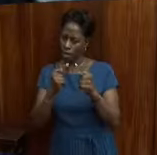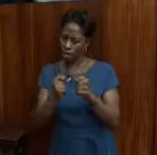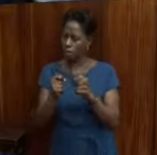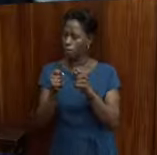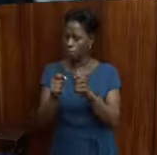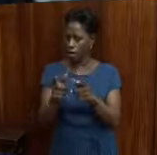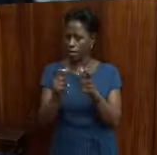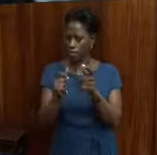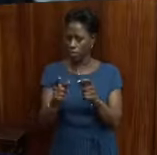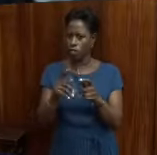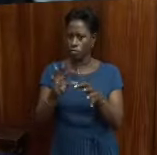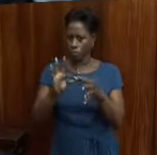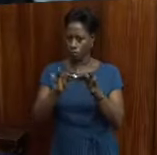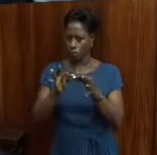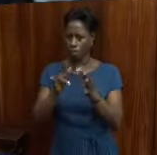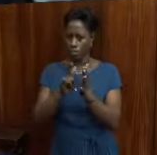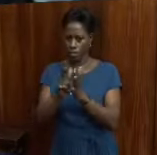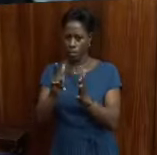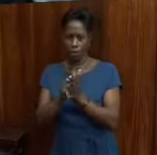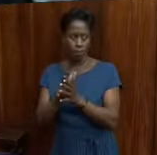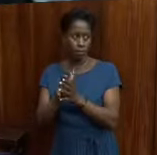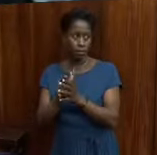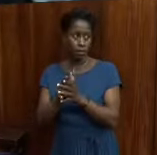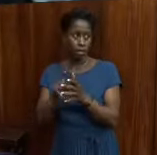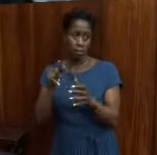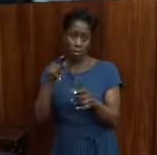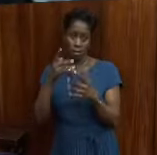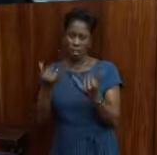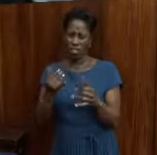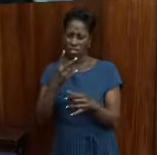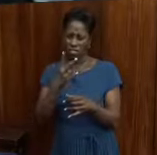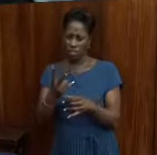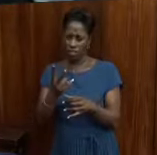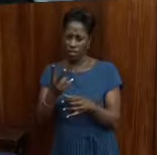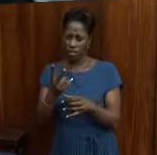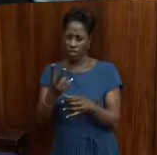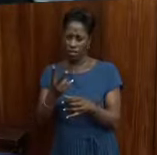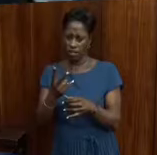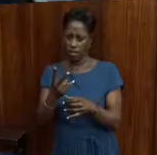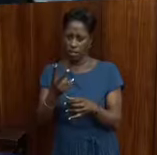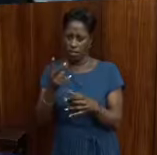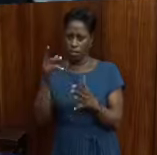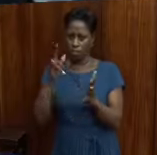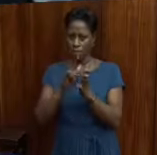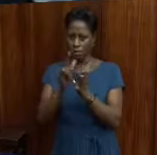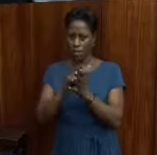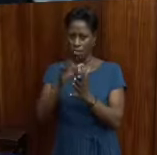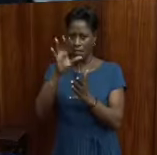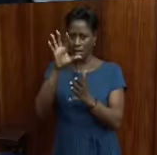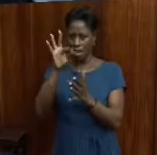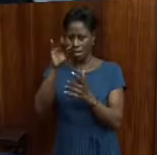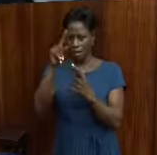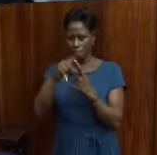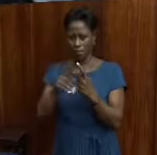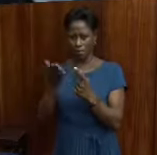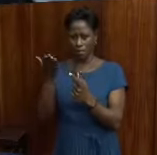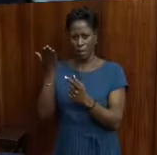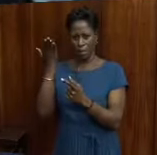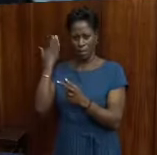of September 2021, was 9 months behind schedule, with only 10% of a projected 40%